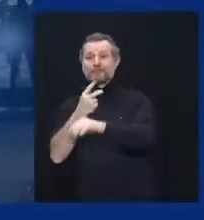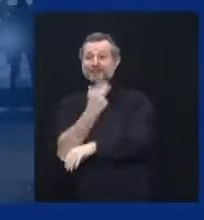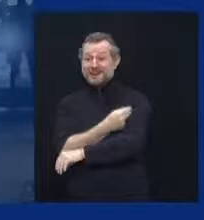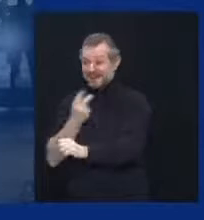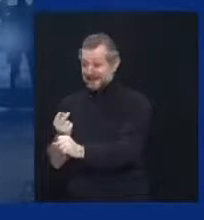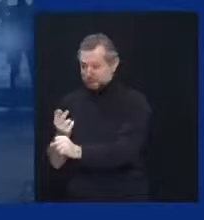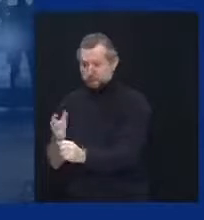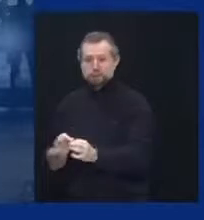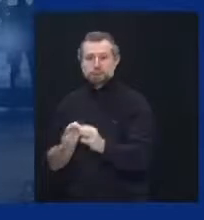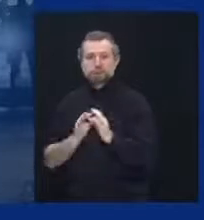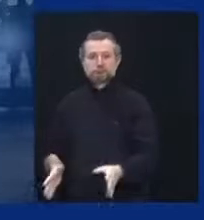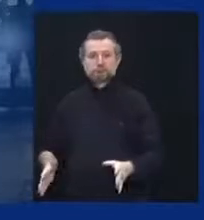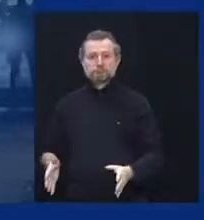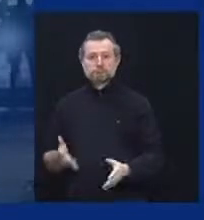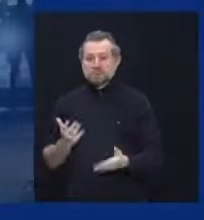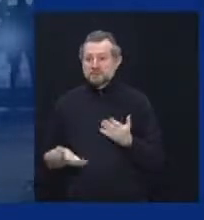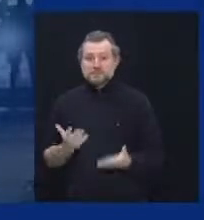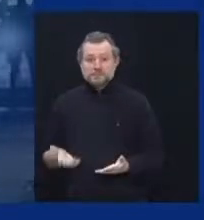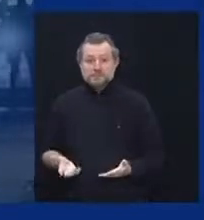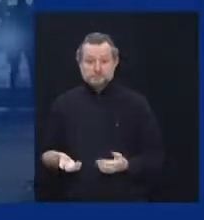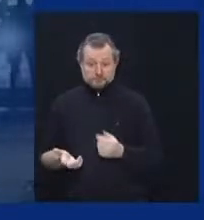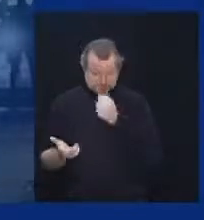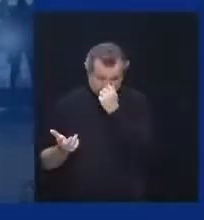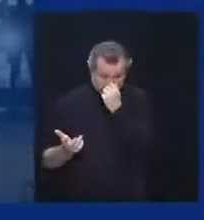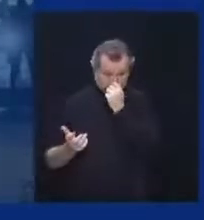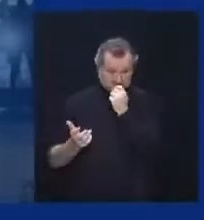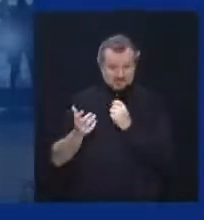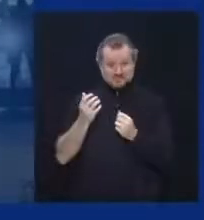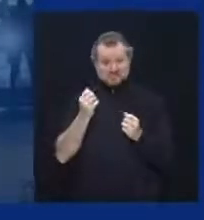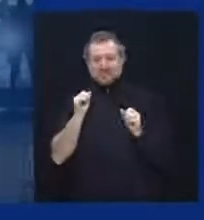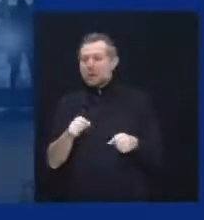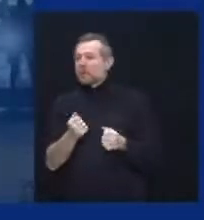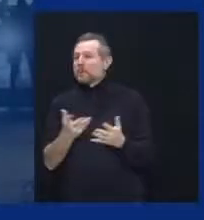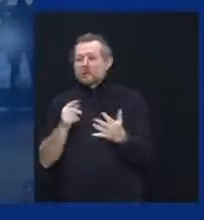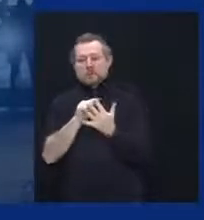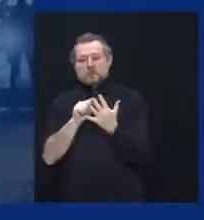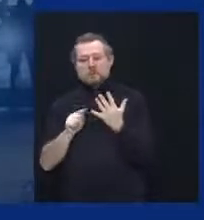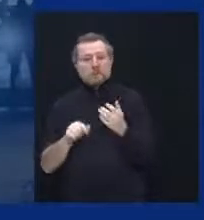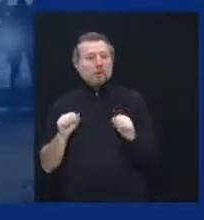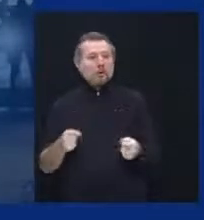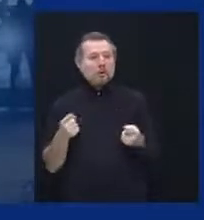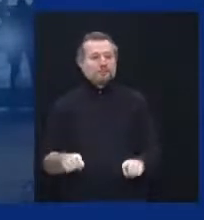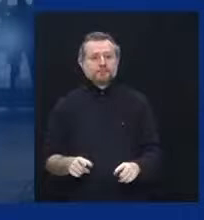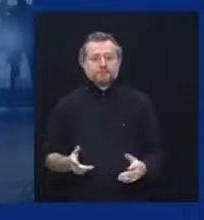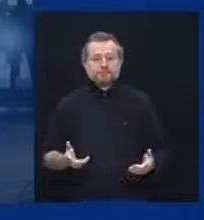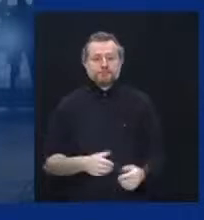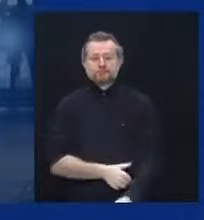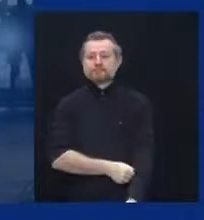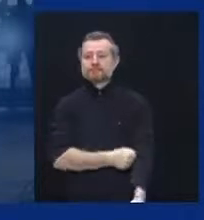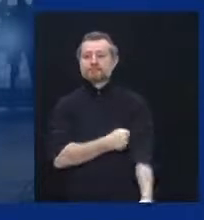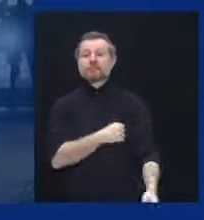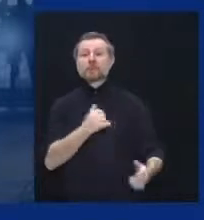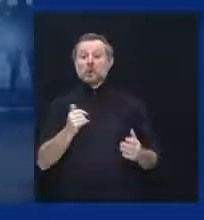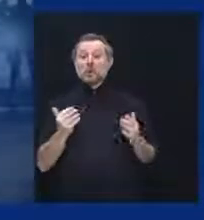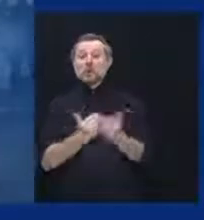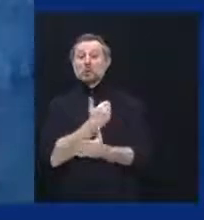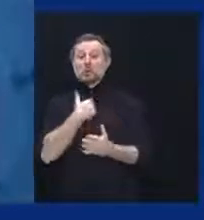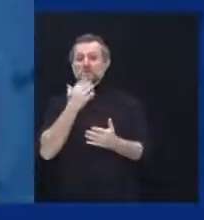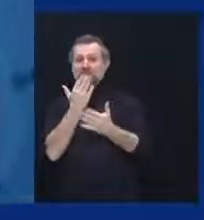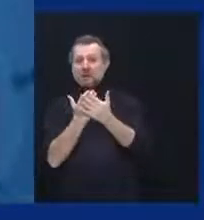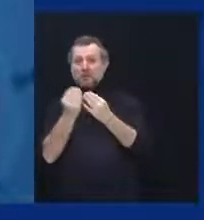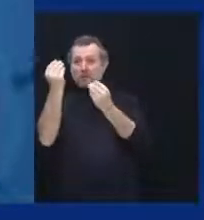I understand all the possibilities. And if there are facts, and if the facts